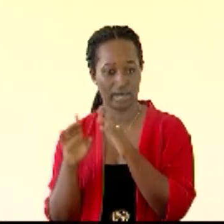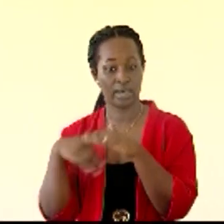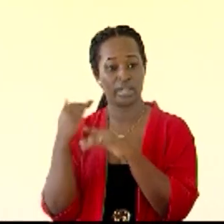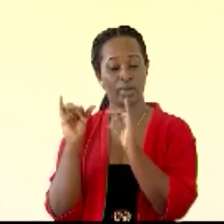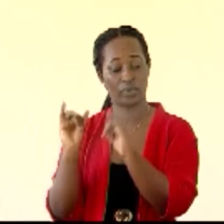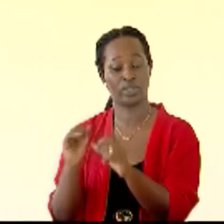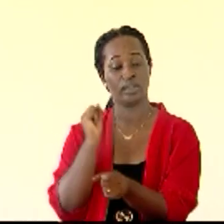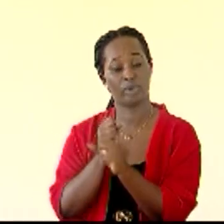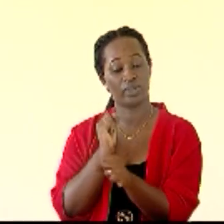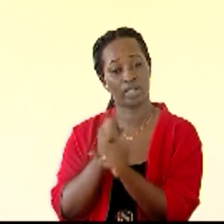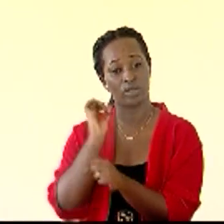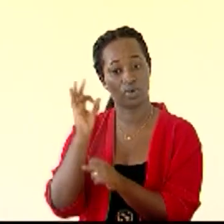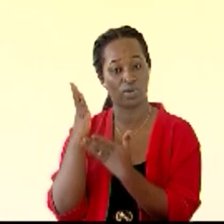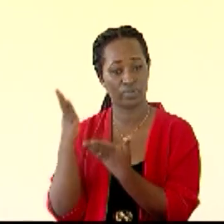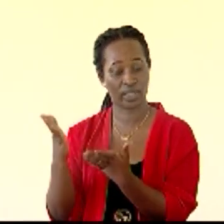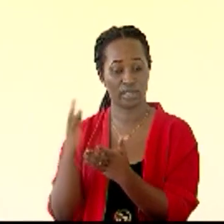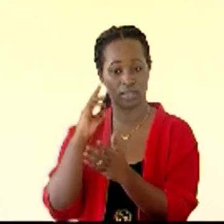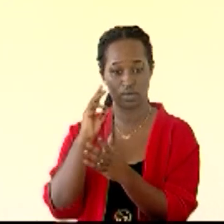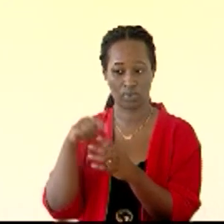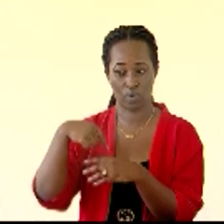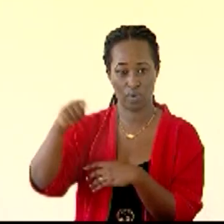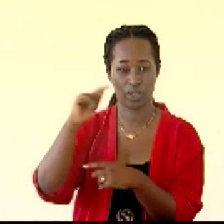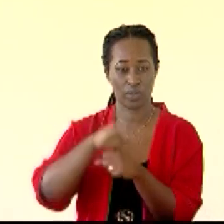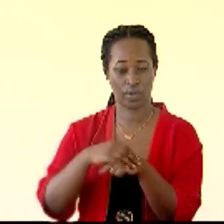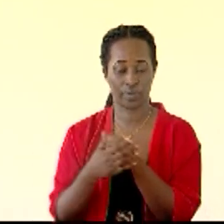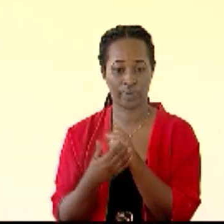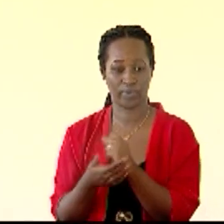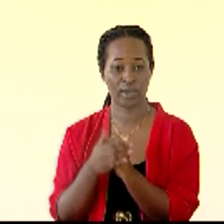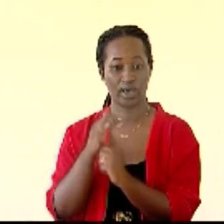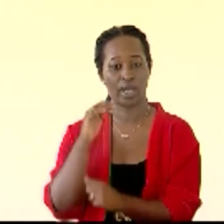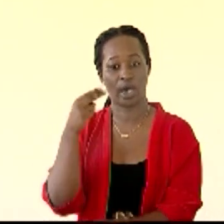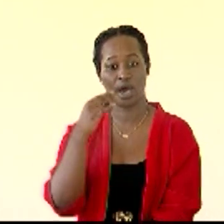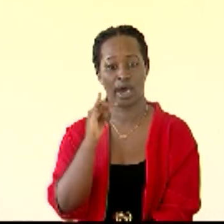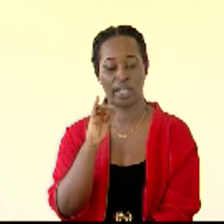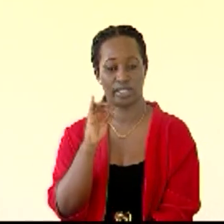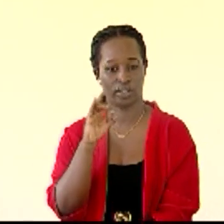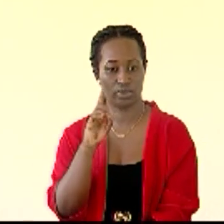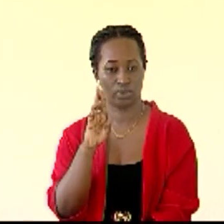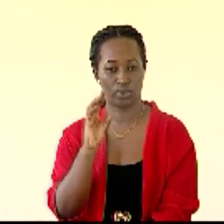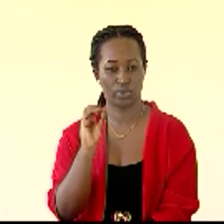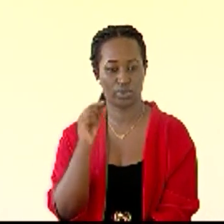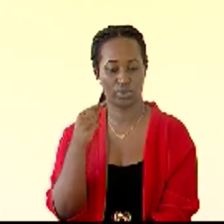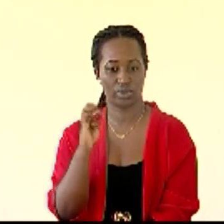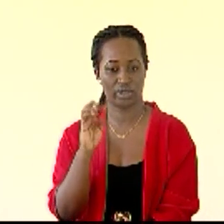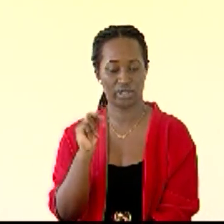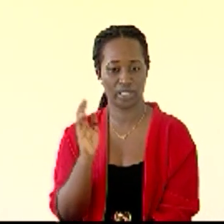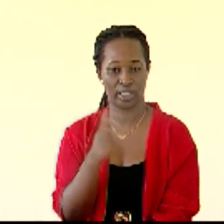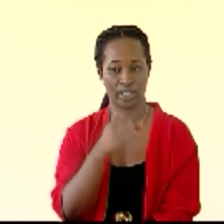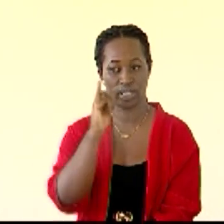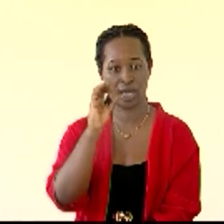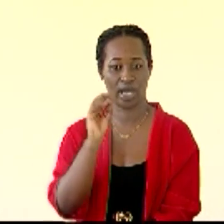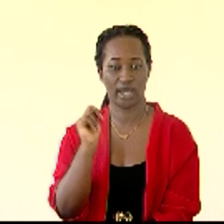of these is going to create an accumulation of the hydrogen ions here compared to this side up.